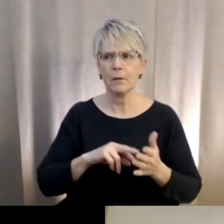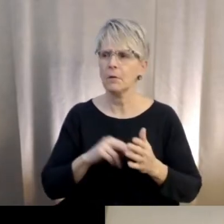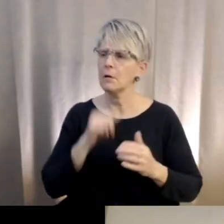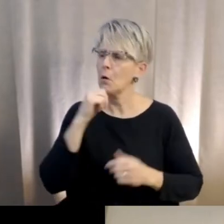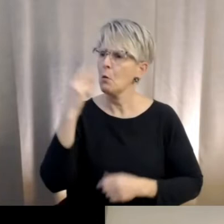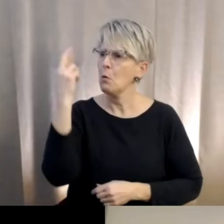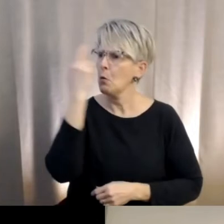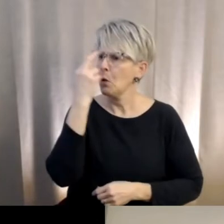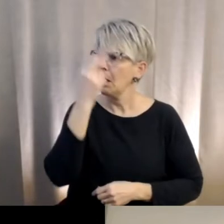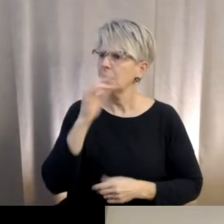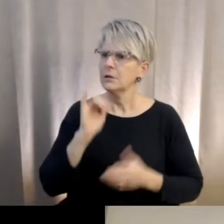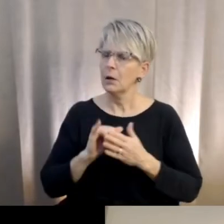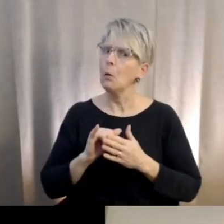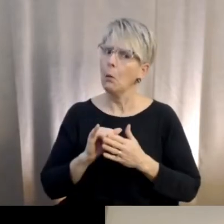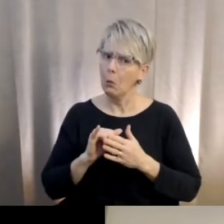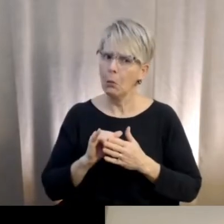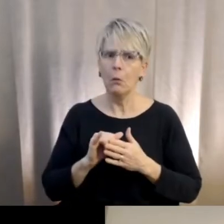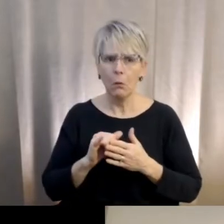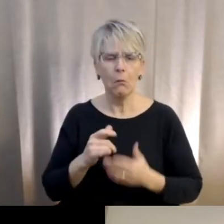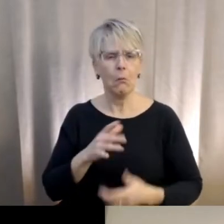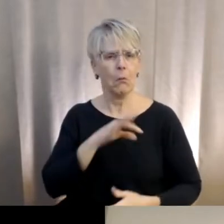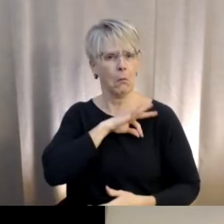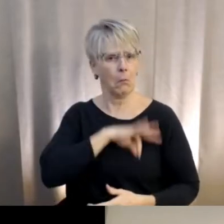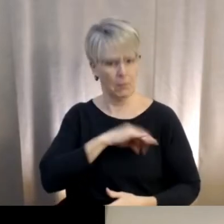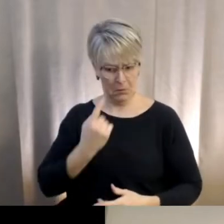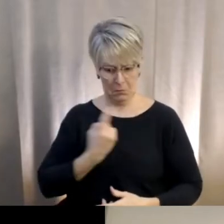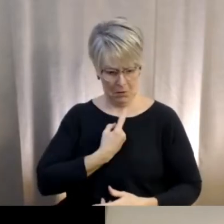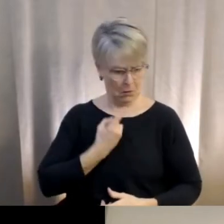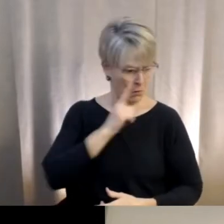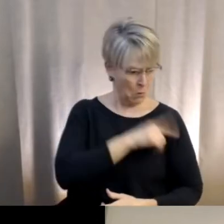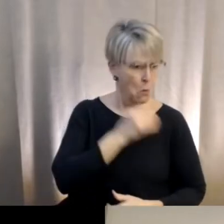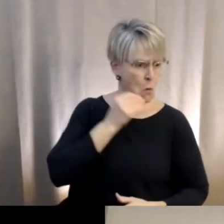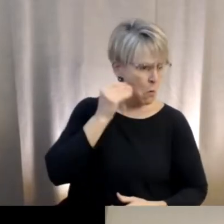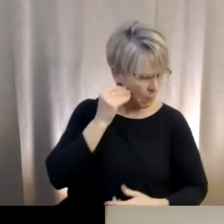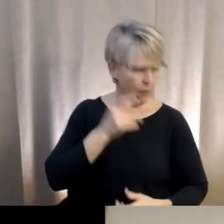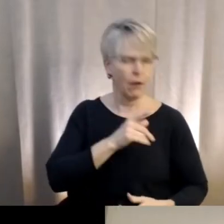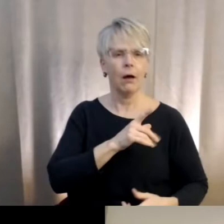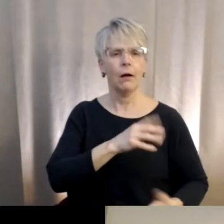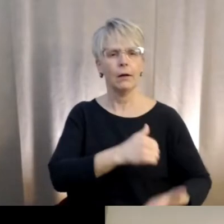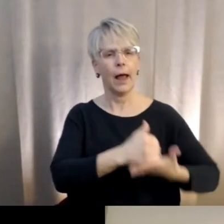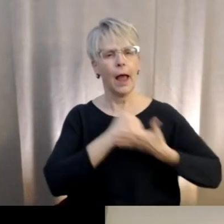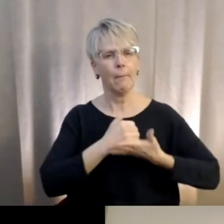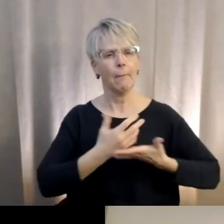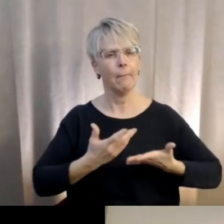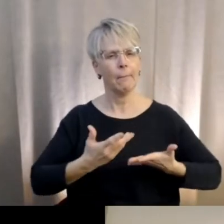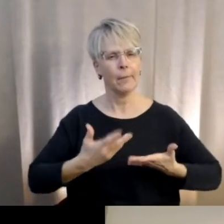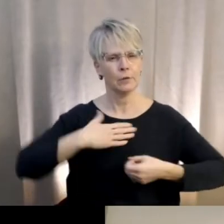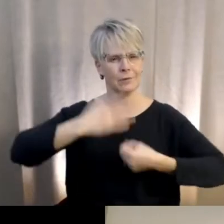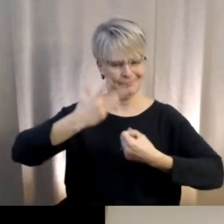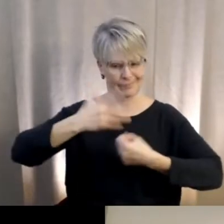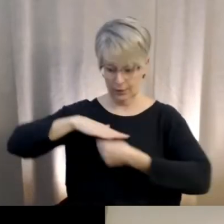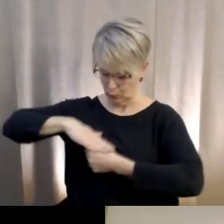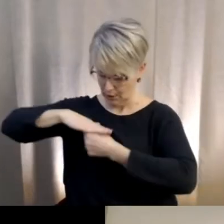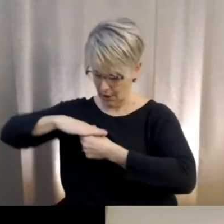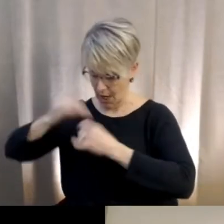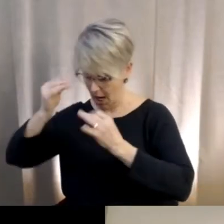to have an animal at home, especially when I'm by myself, to the stress and just having